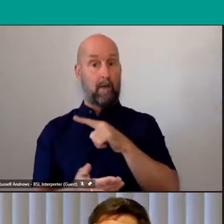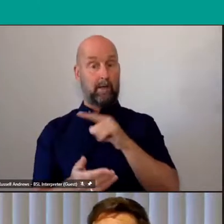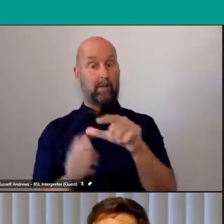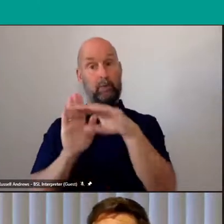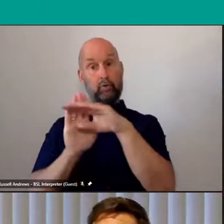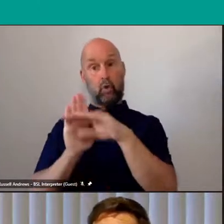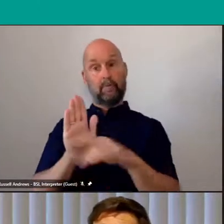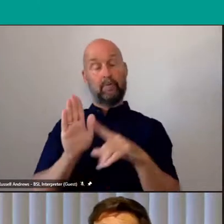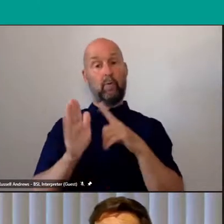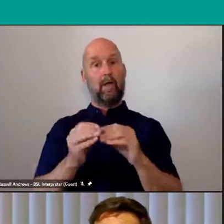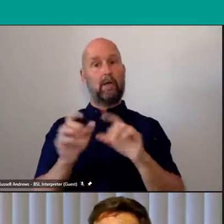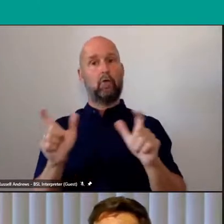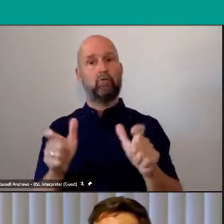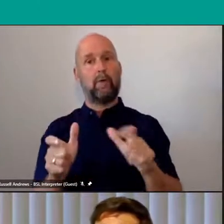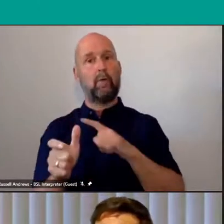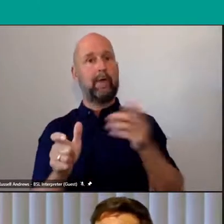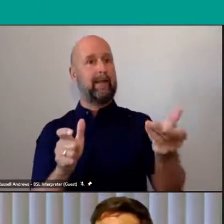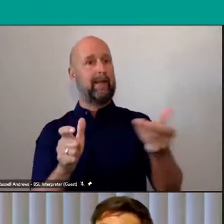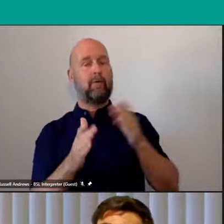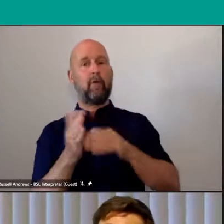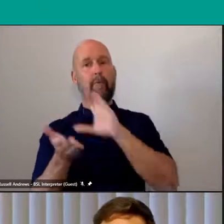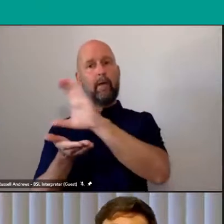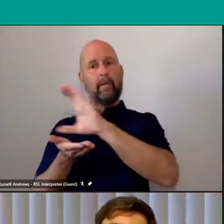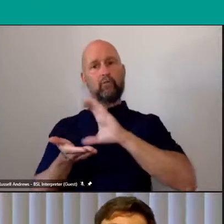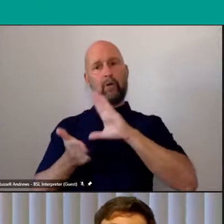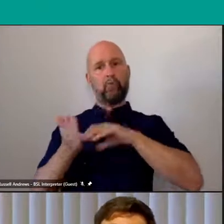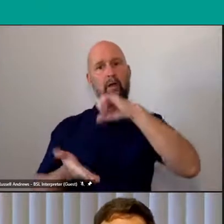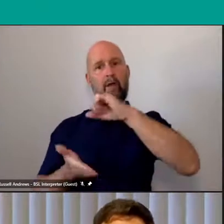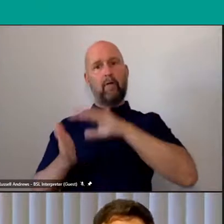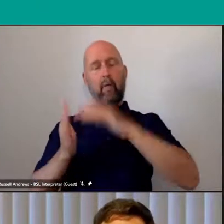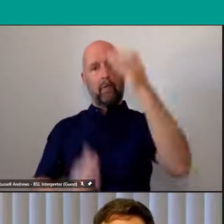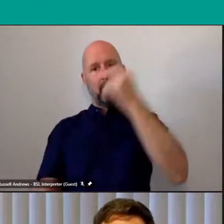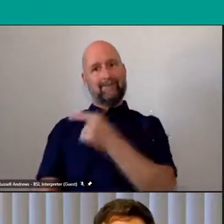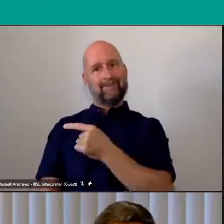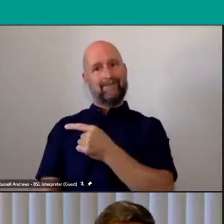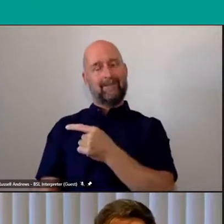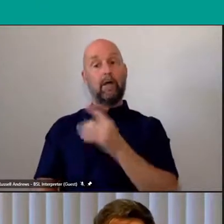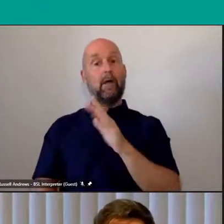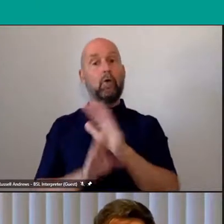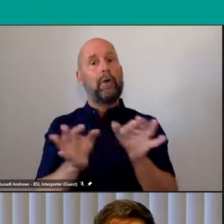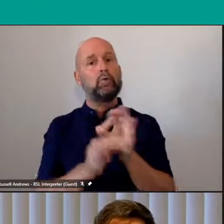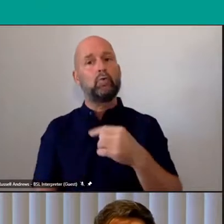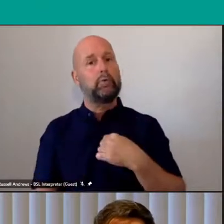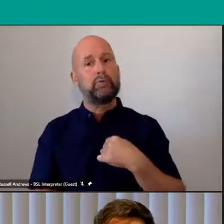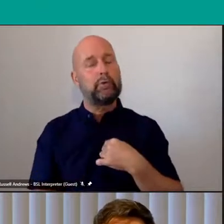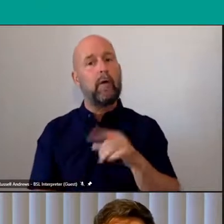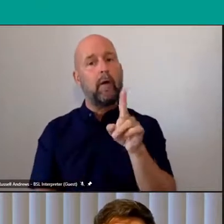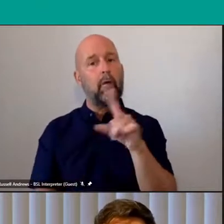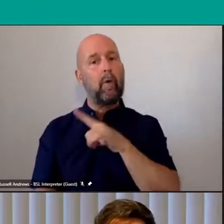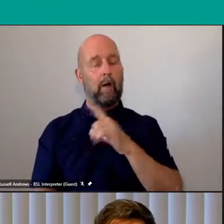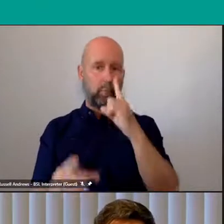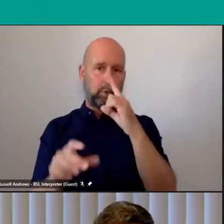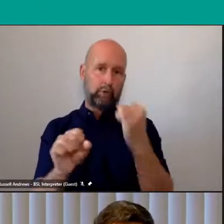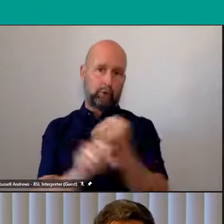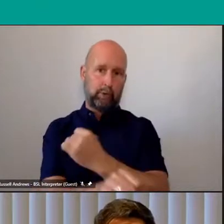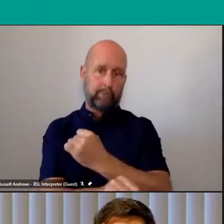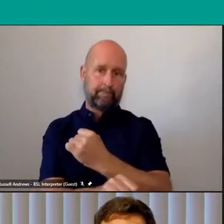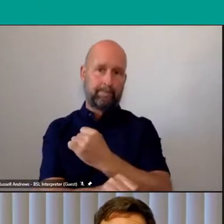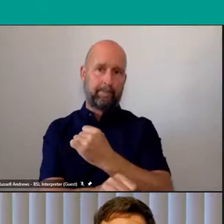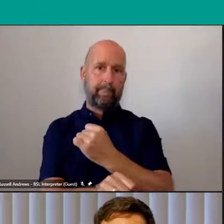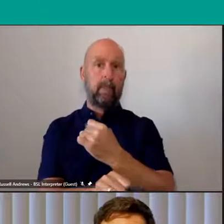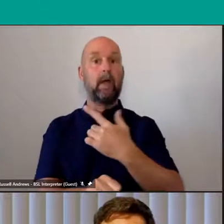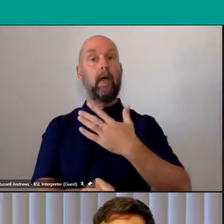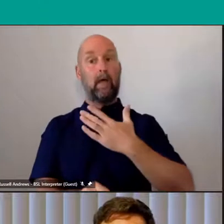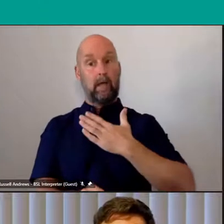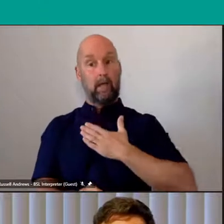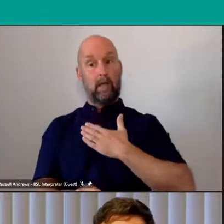were constrained when it was given to us by the Treasury. I'm not going to make an excuse here, because what we're doing is we are, from the loans that are being